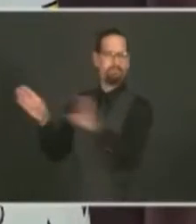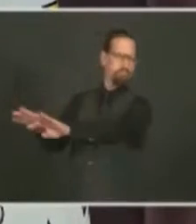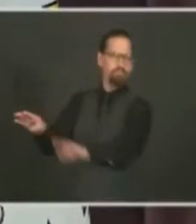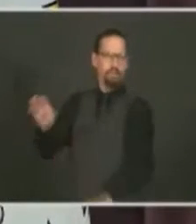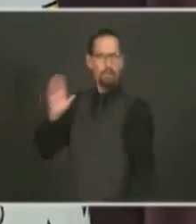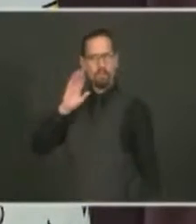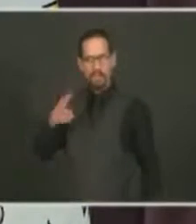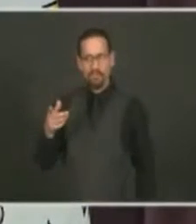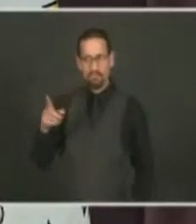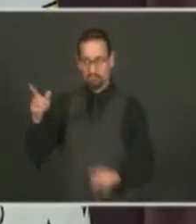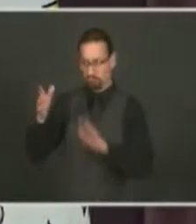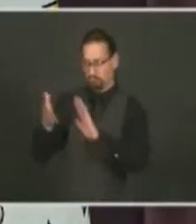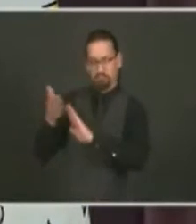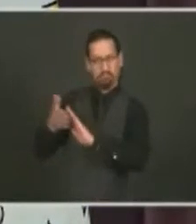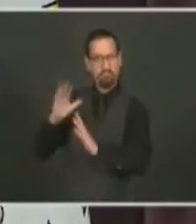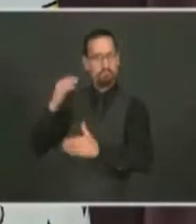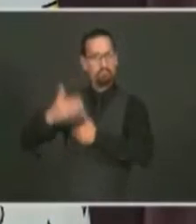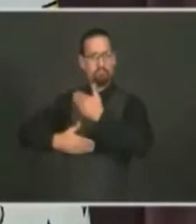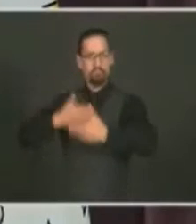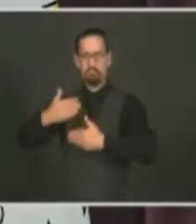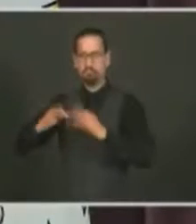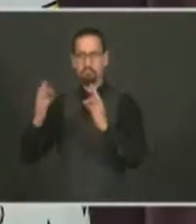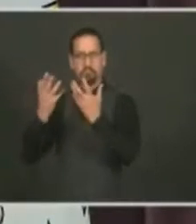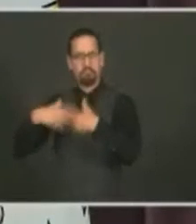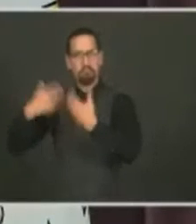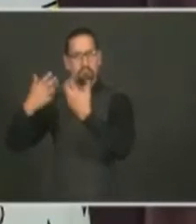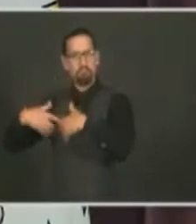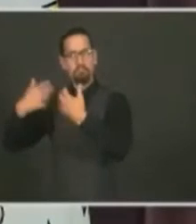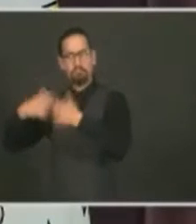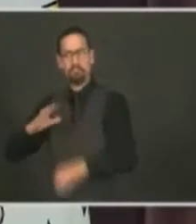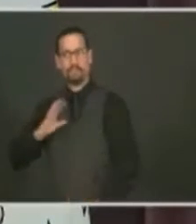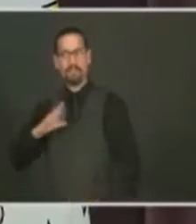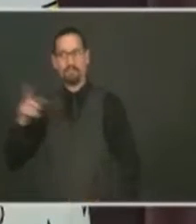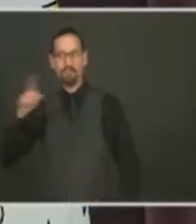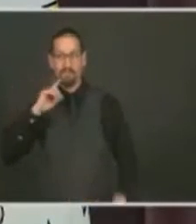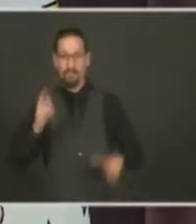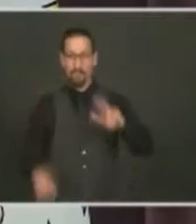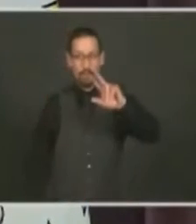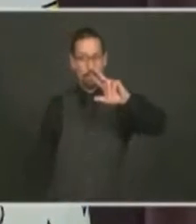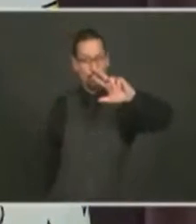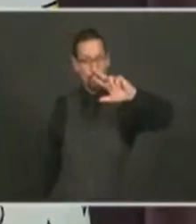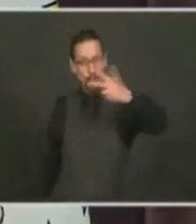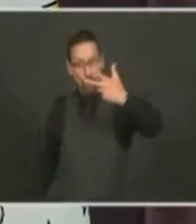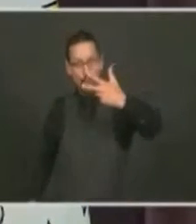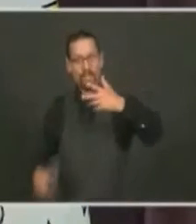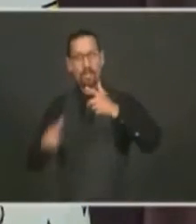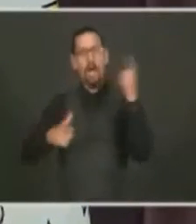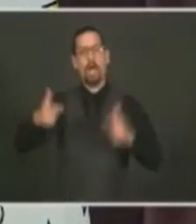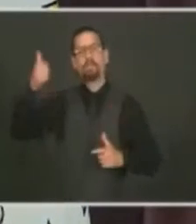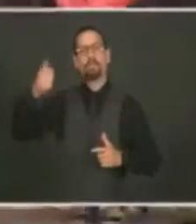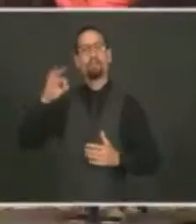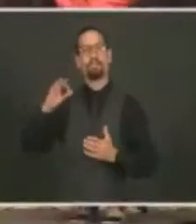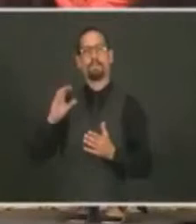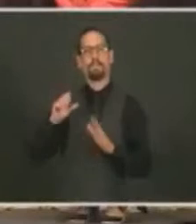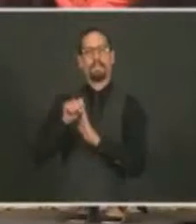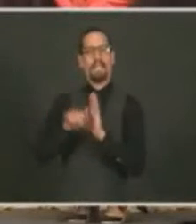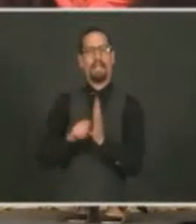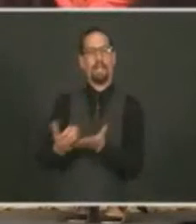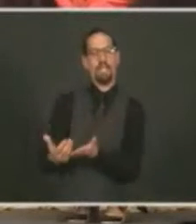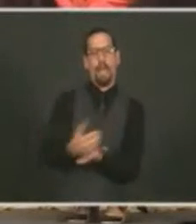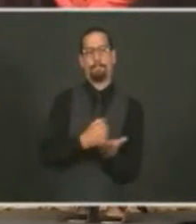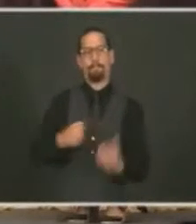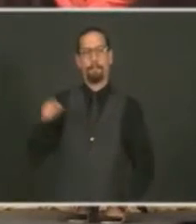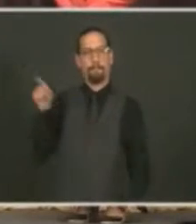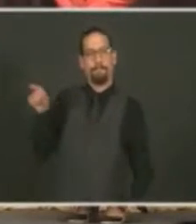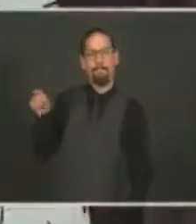they're operating their business, and it's the third largest revenue in the state. And so it's in all of our interest that they are successful. Well,